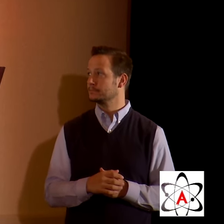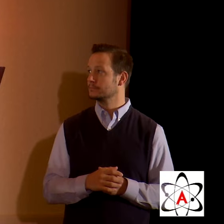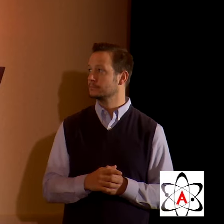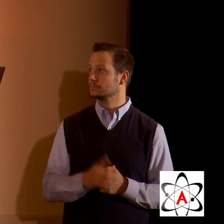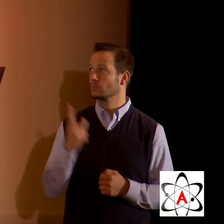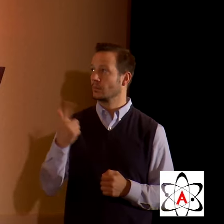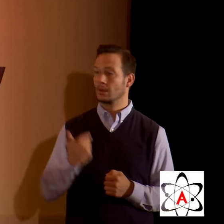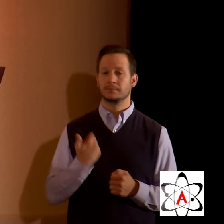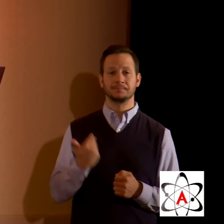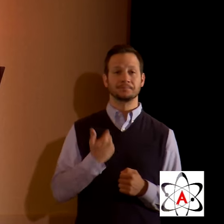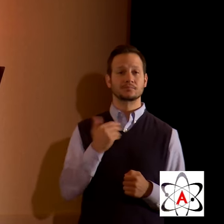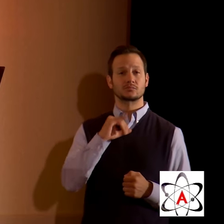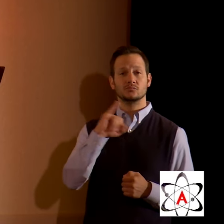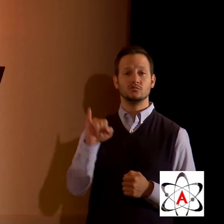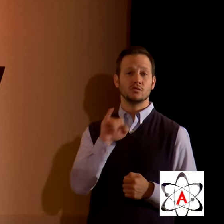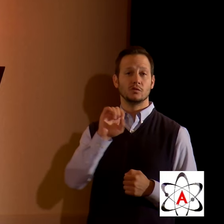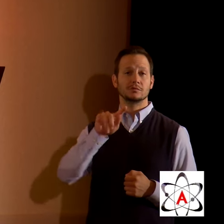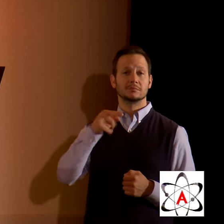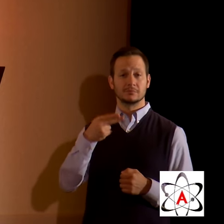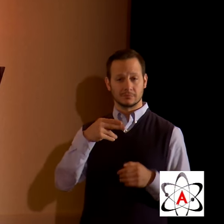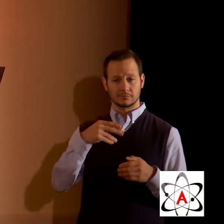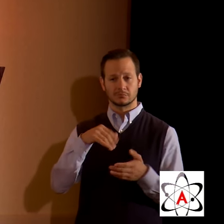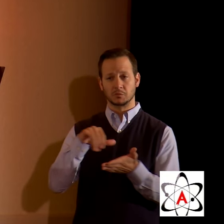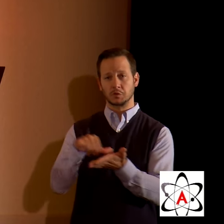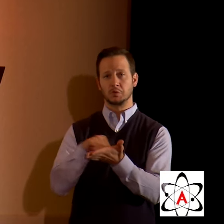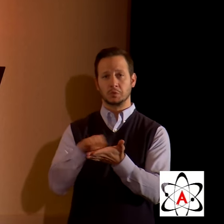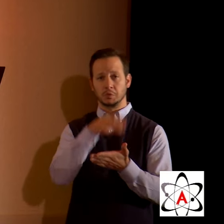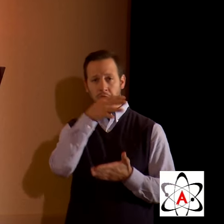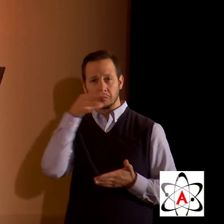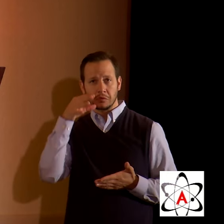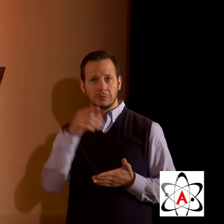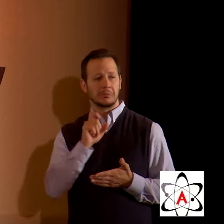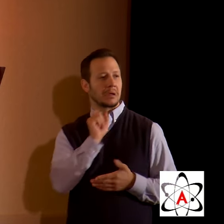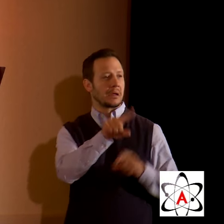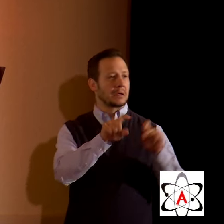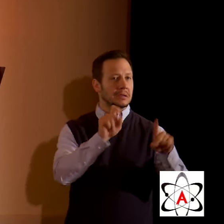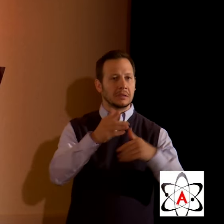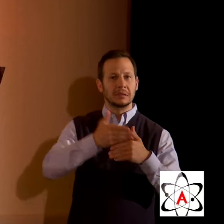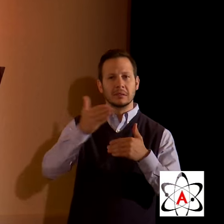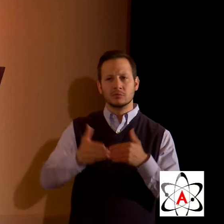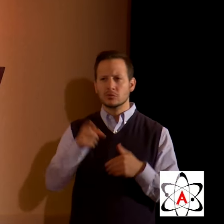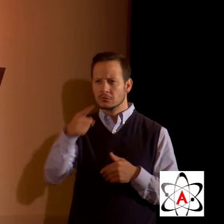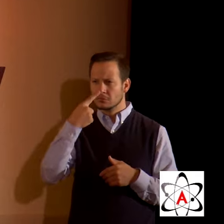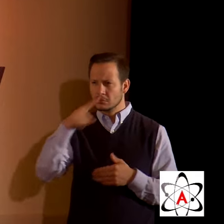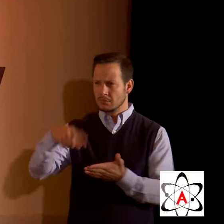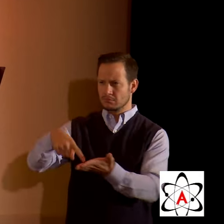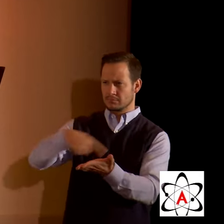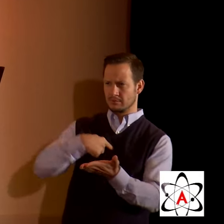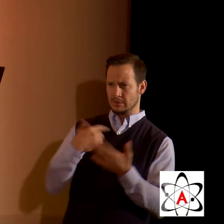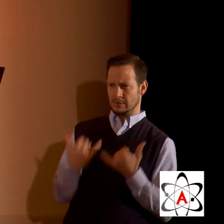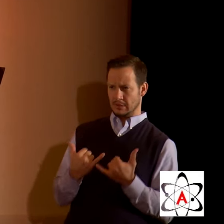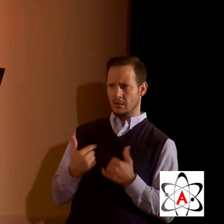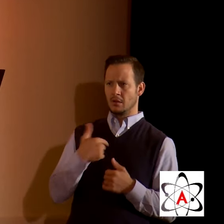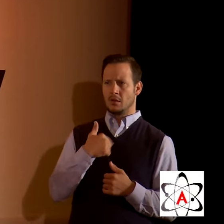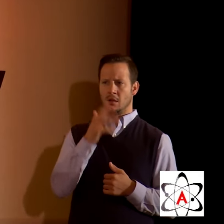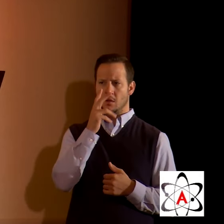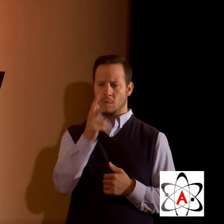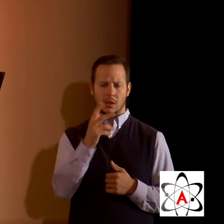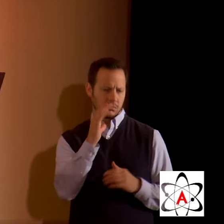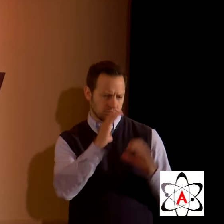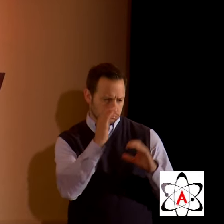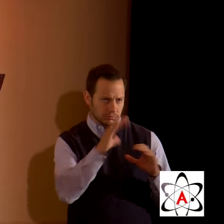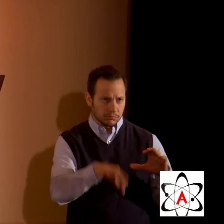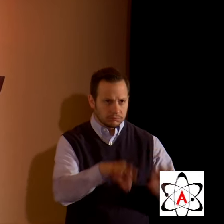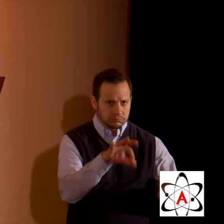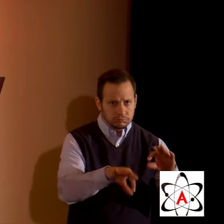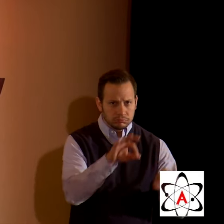Young Joseph Smith, a New York farm lad who used to ask his neighbors to pay up front so he could try and fail to dig